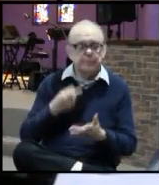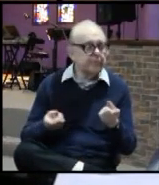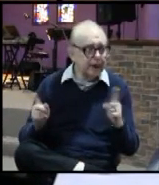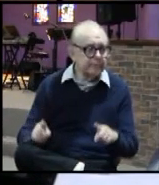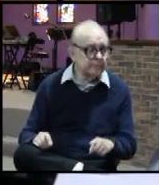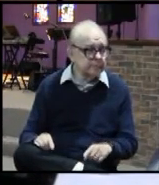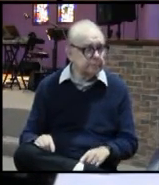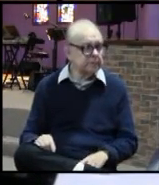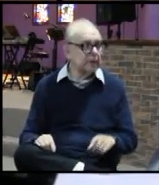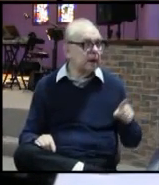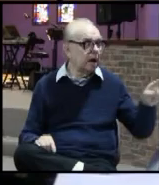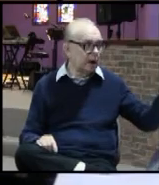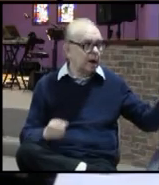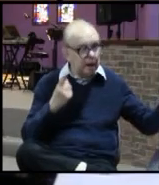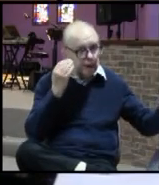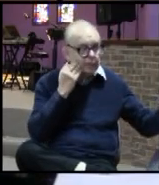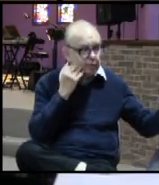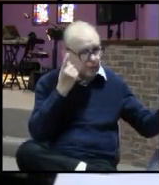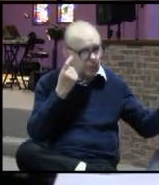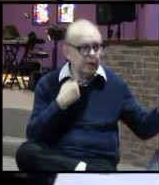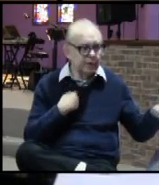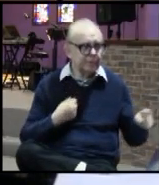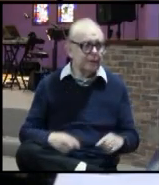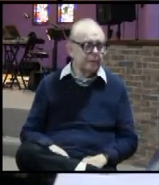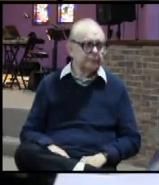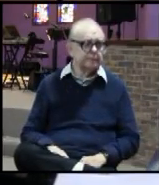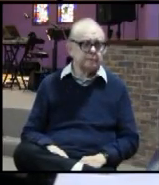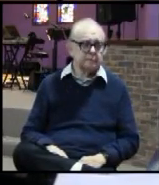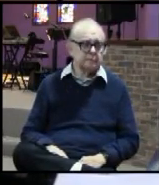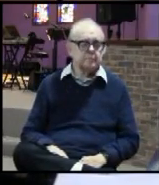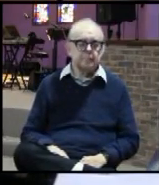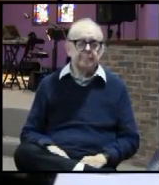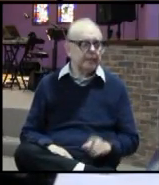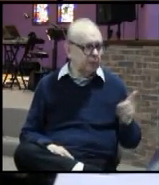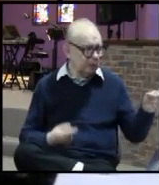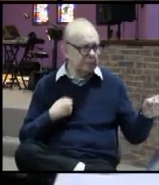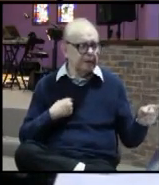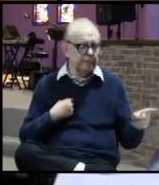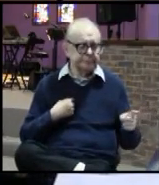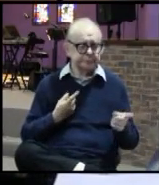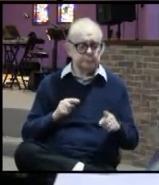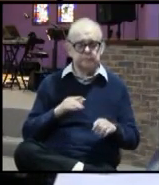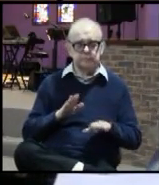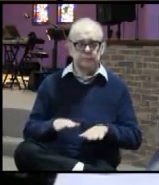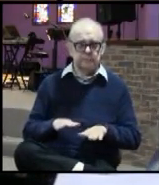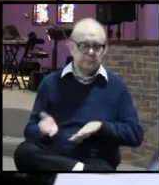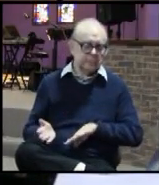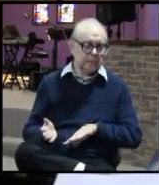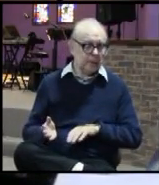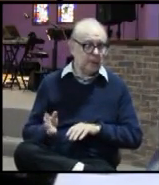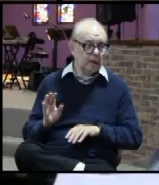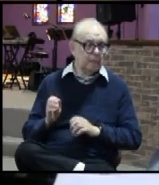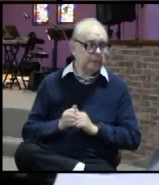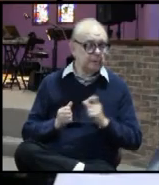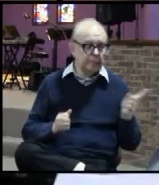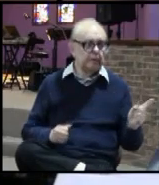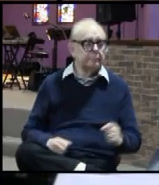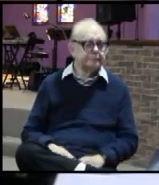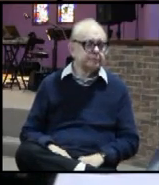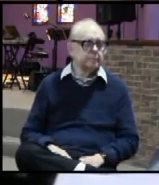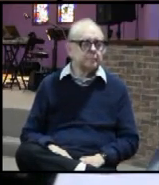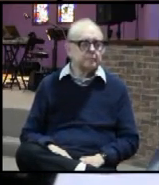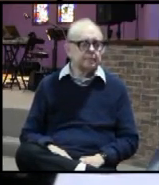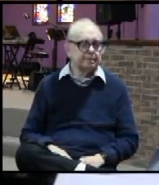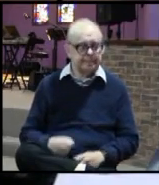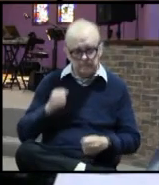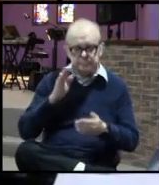But you, I get you coming, brother. Amen. It's me and you. When you die, I'll be there with you. You don't have to worry about it.